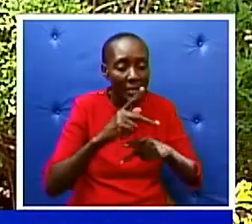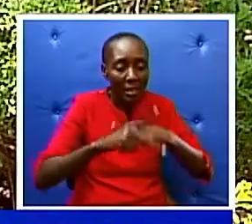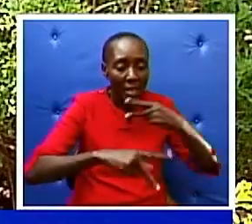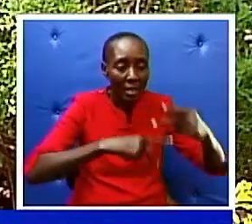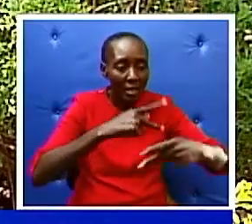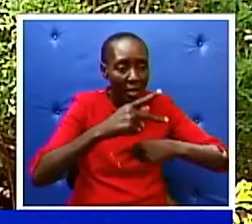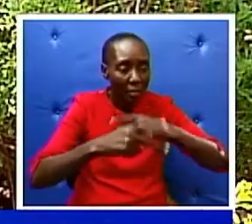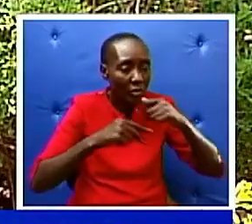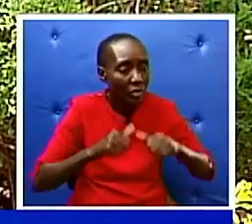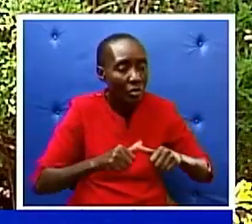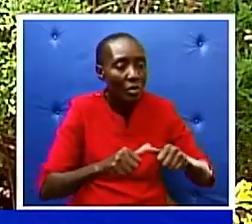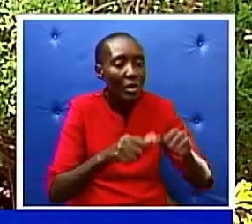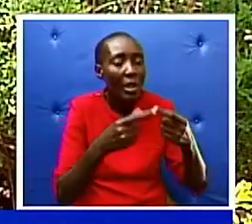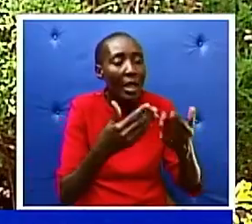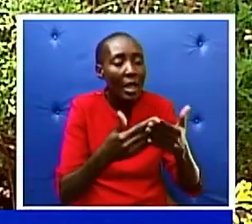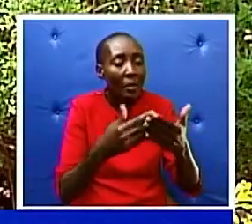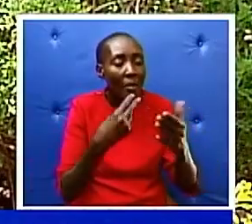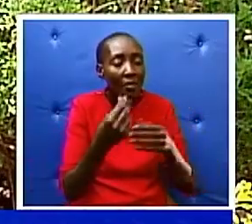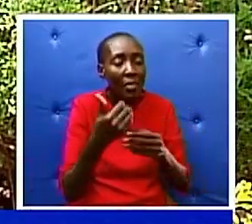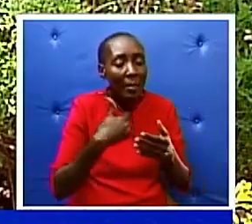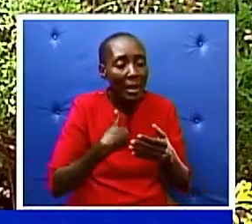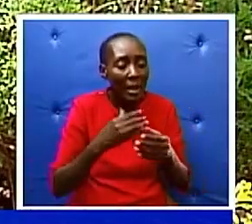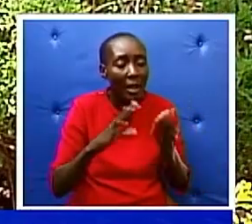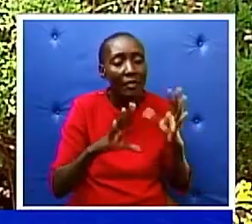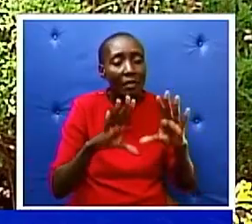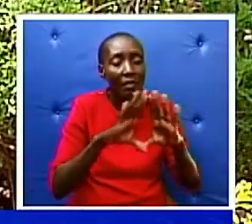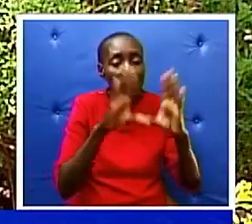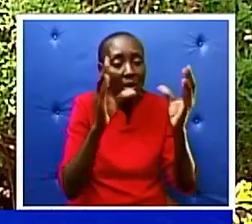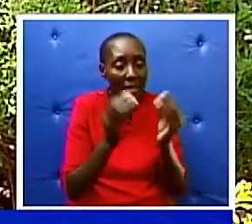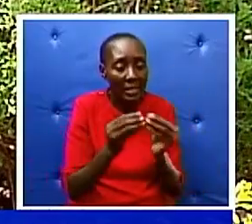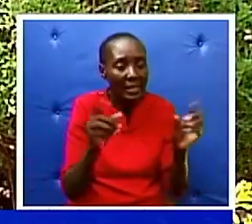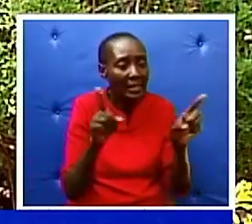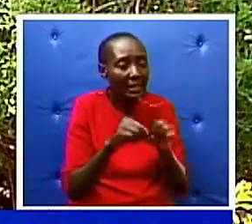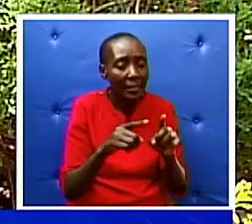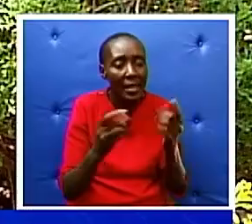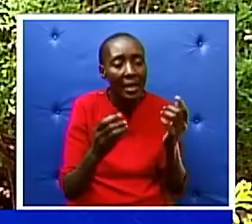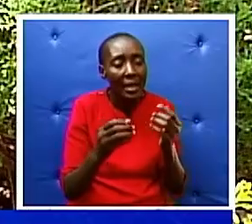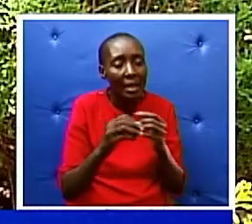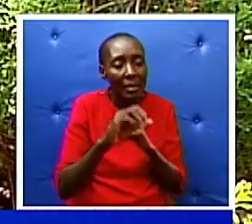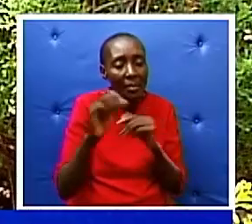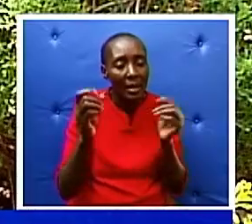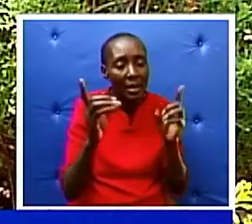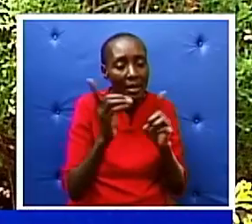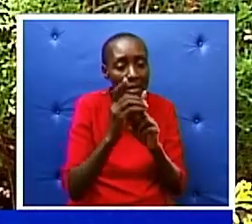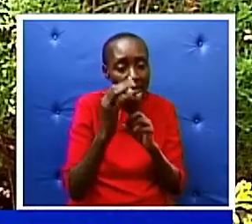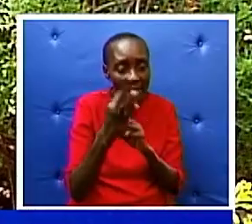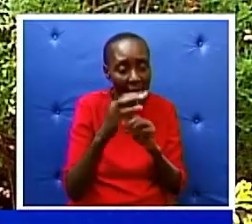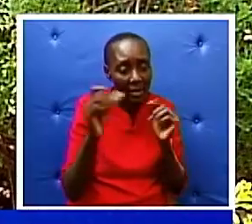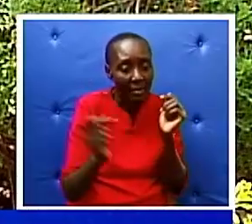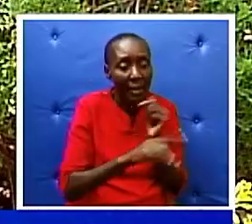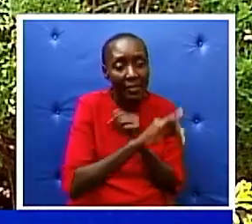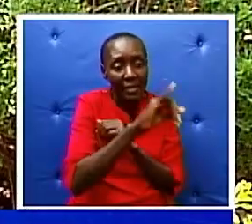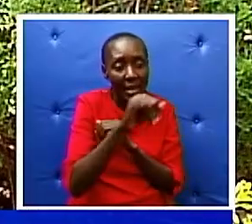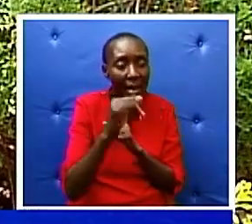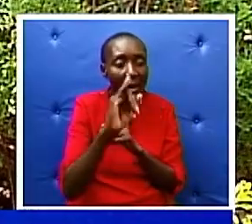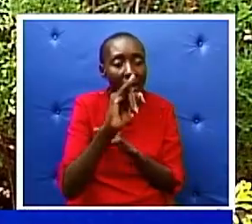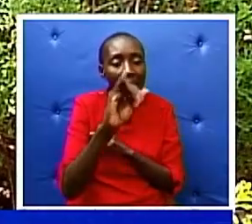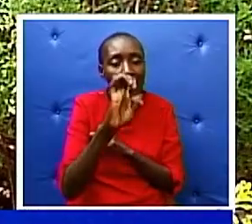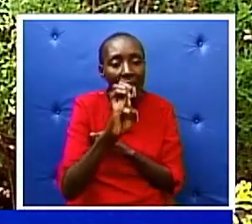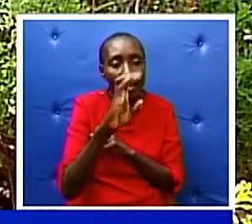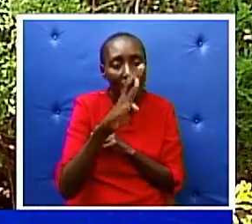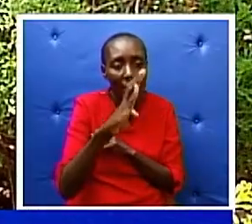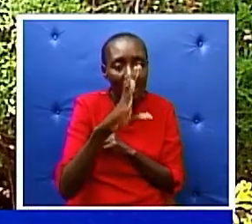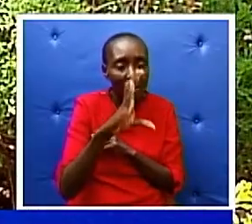money allocation for a budget, it's the same thing. In January 3rd, IEBC attempted to declare a vacancy in the office of the